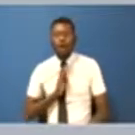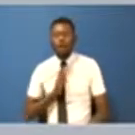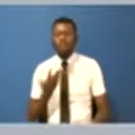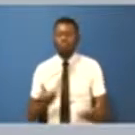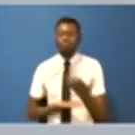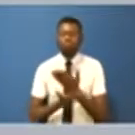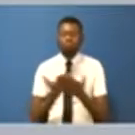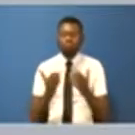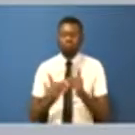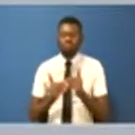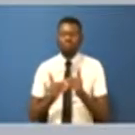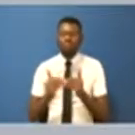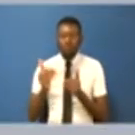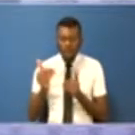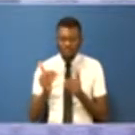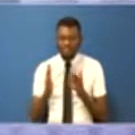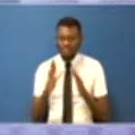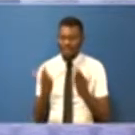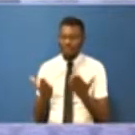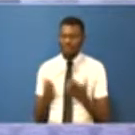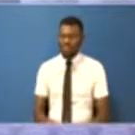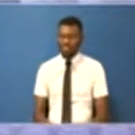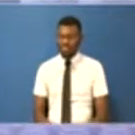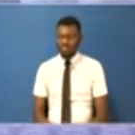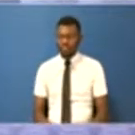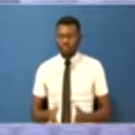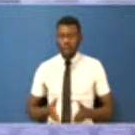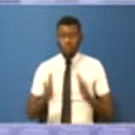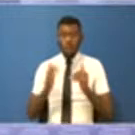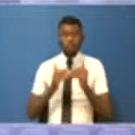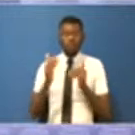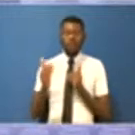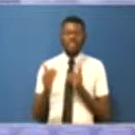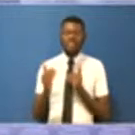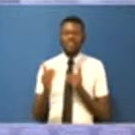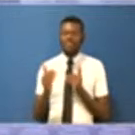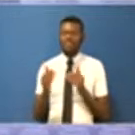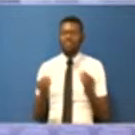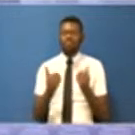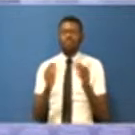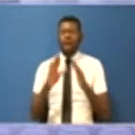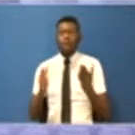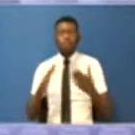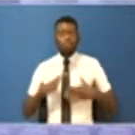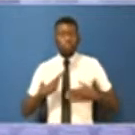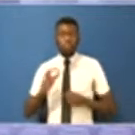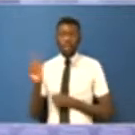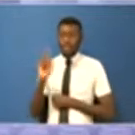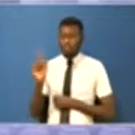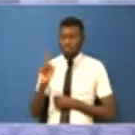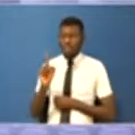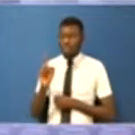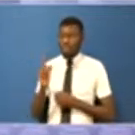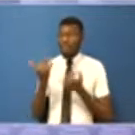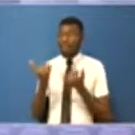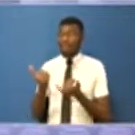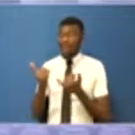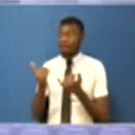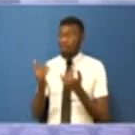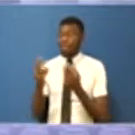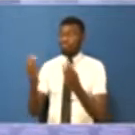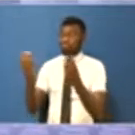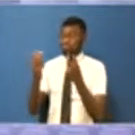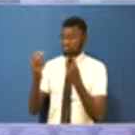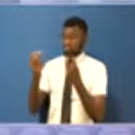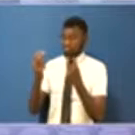forward and how does that wave forward formula look like because the people of nairobi watching this debate want clarity